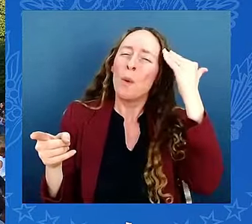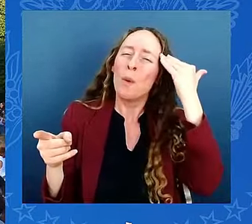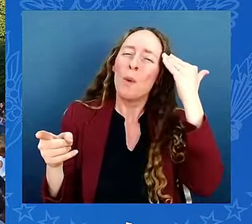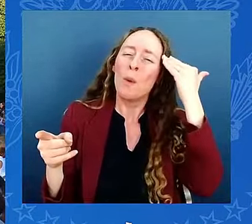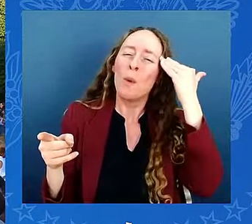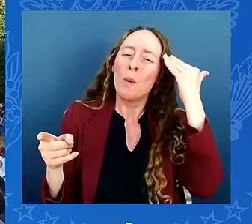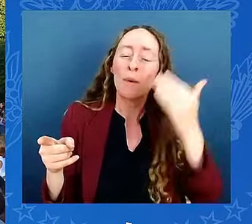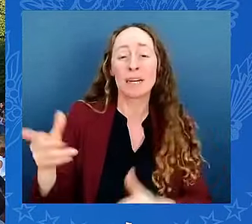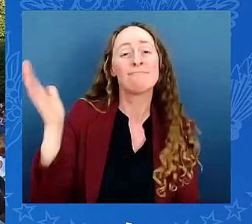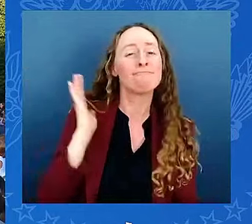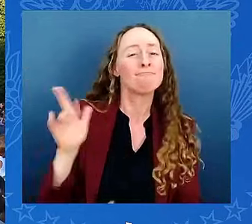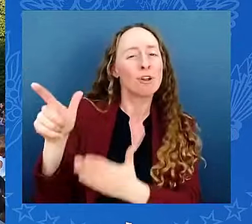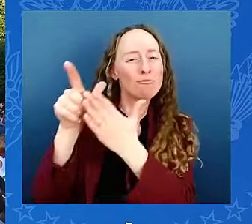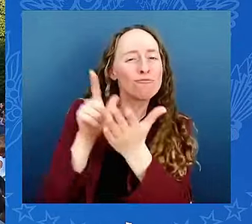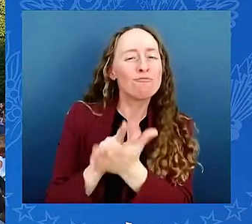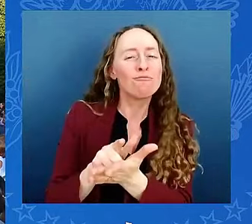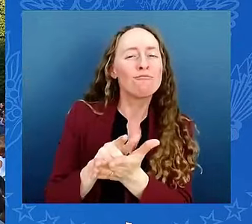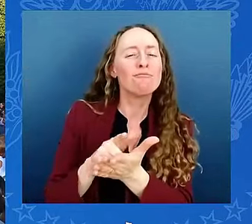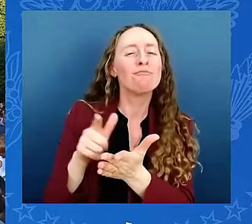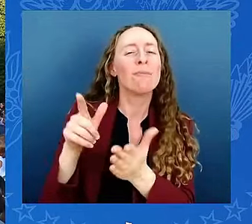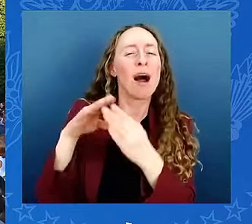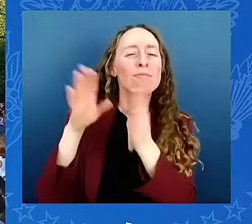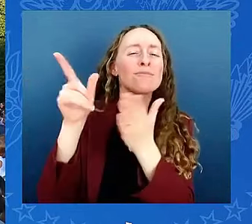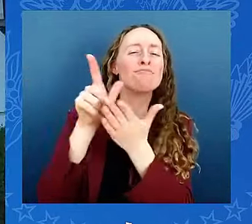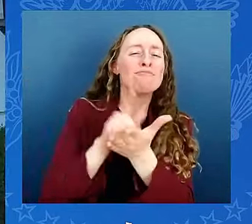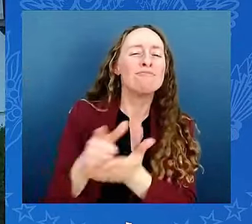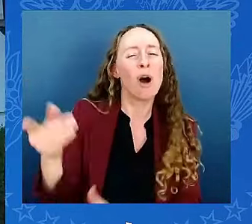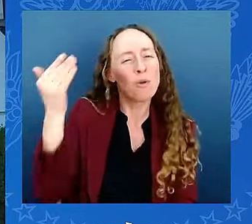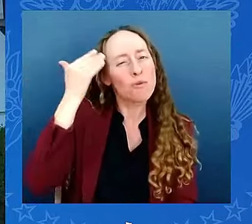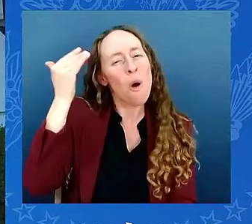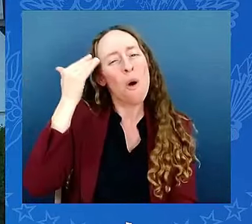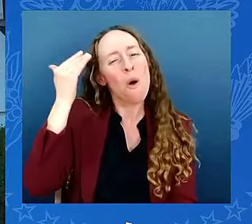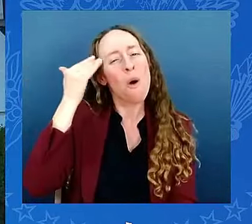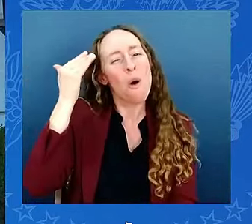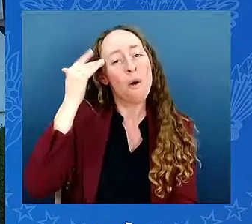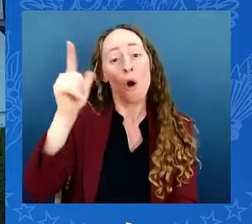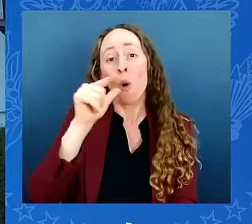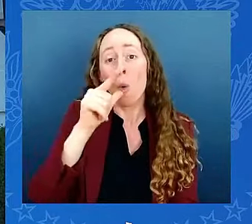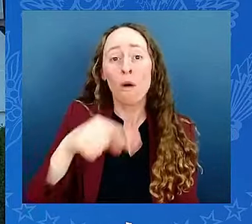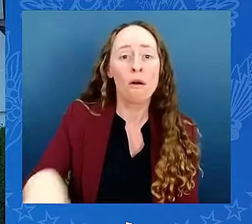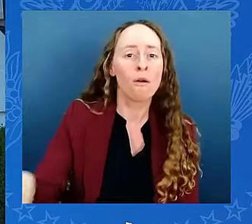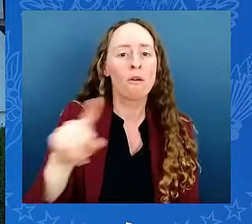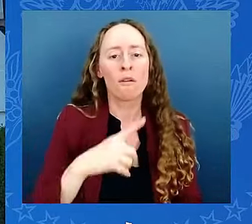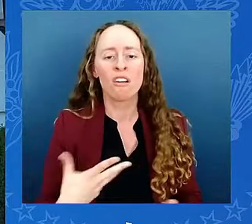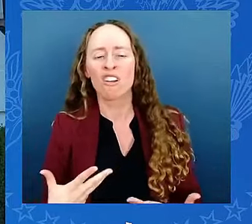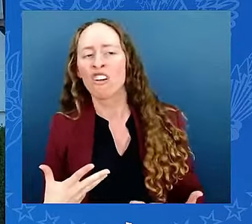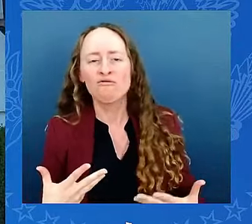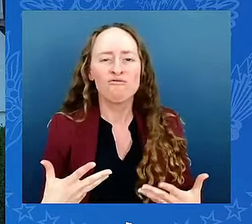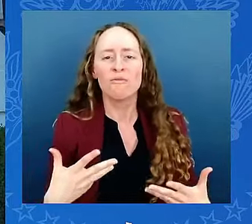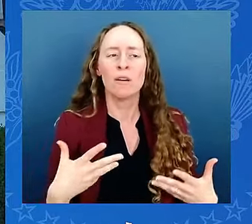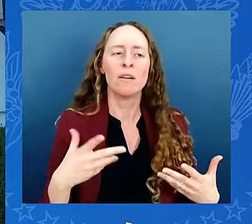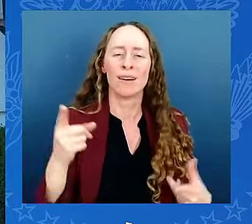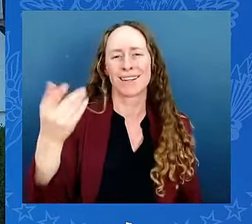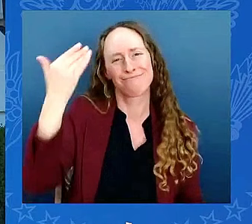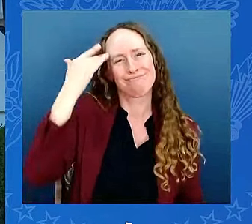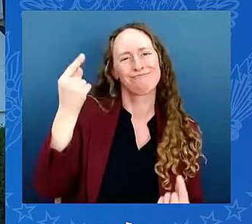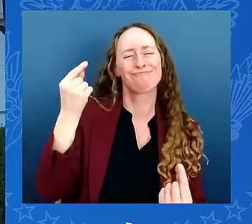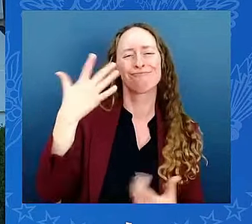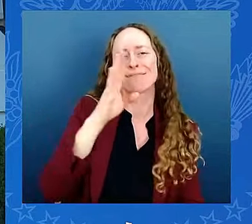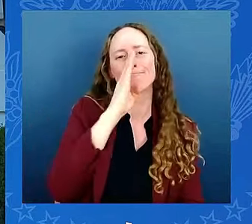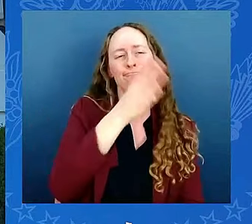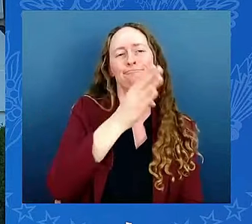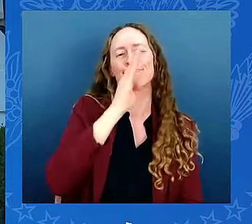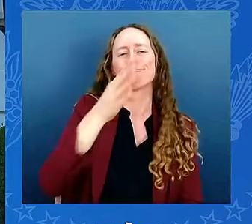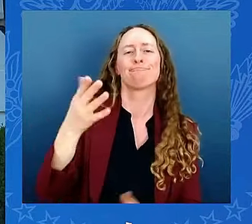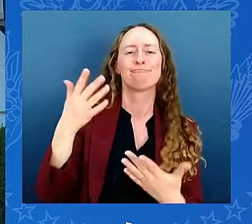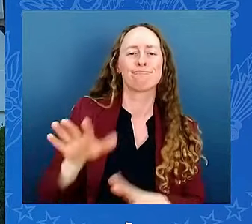violence offenders her entire career. You can't say that about my predecessor. Kamala and I